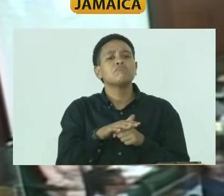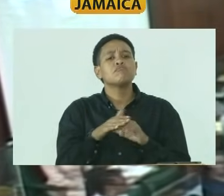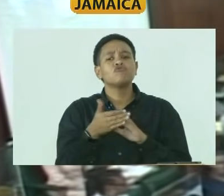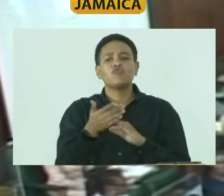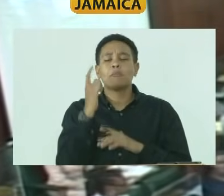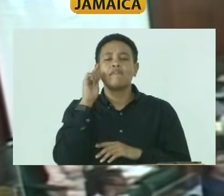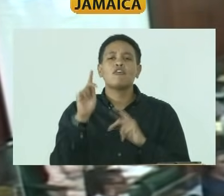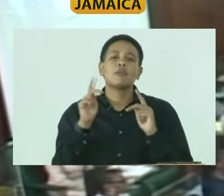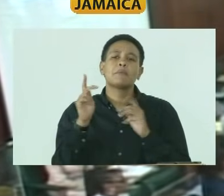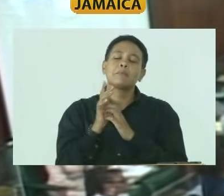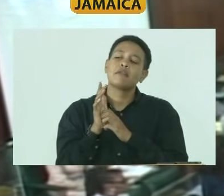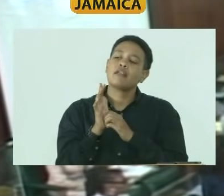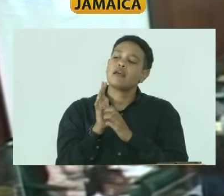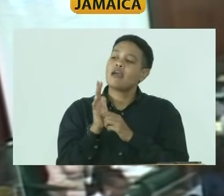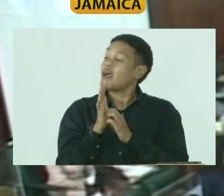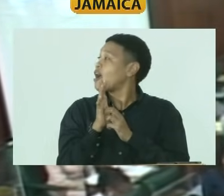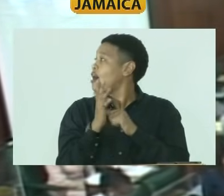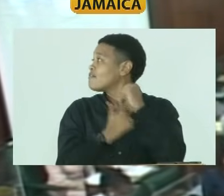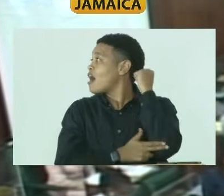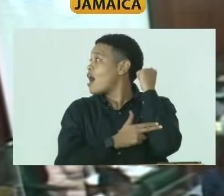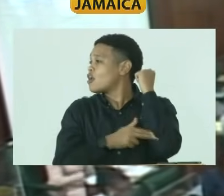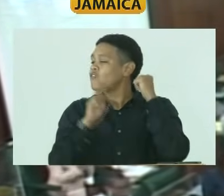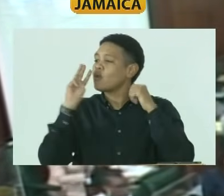behalf of the people of Hanover Western.